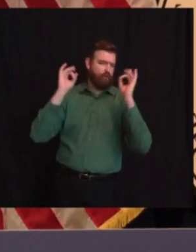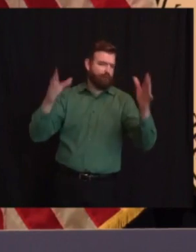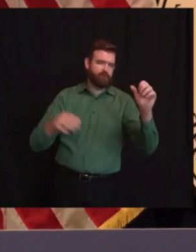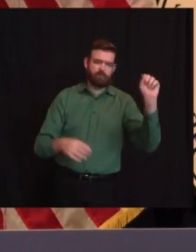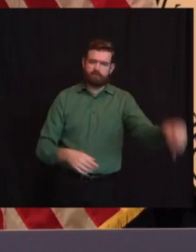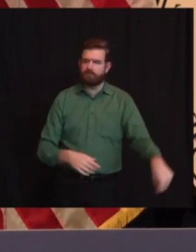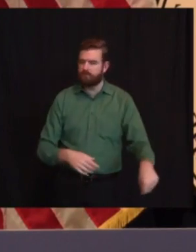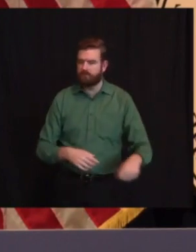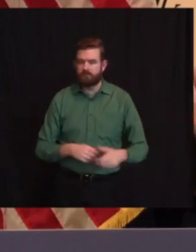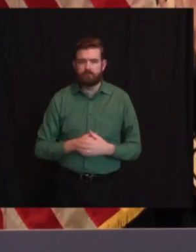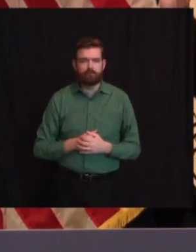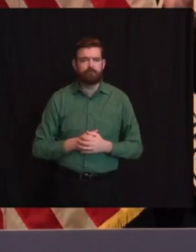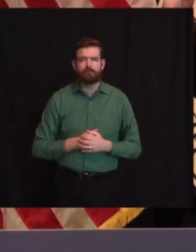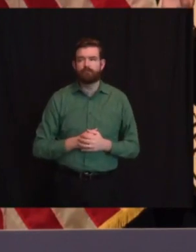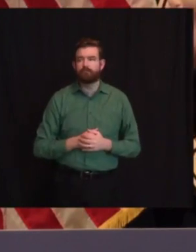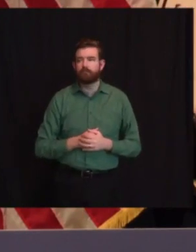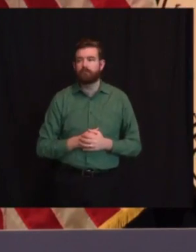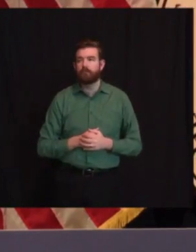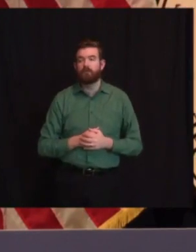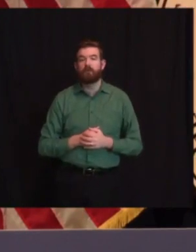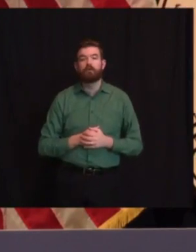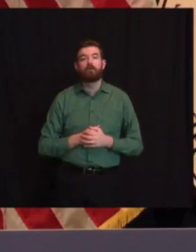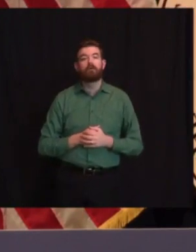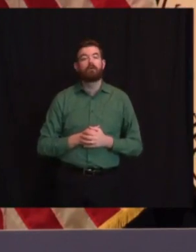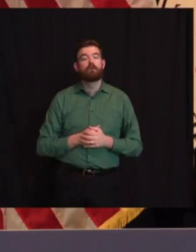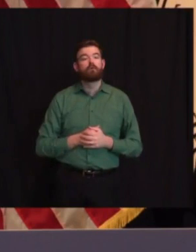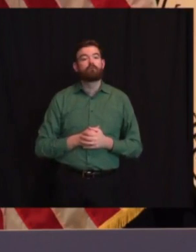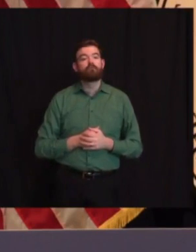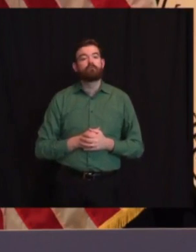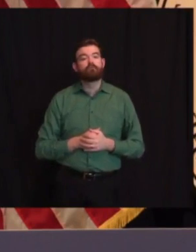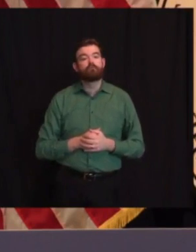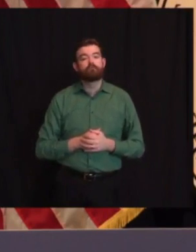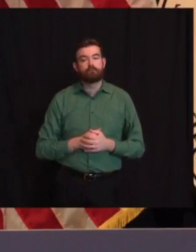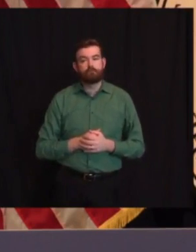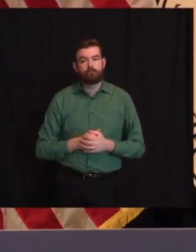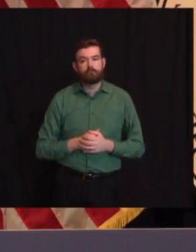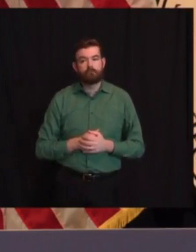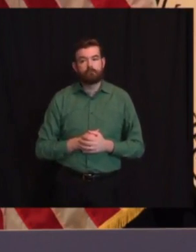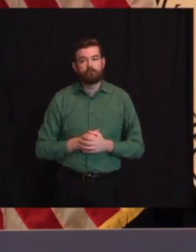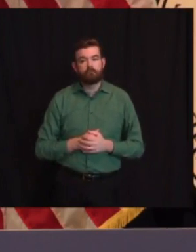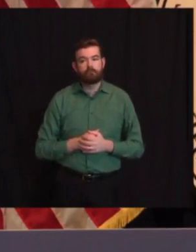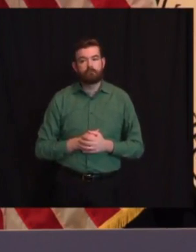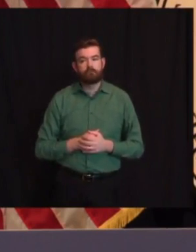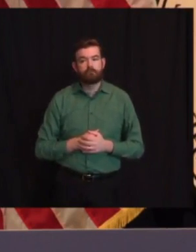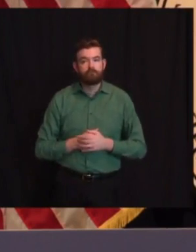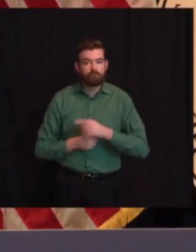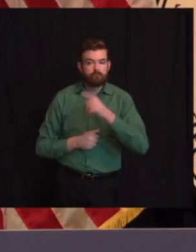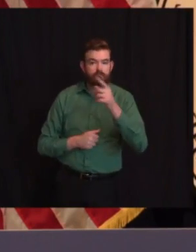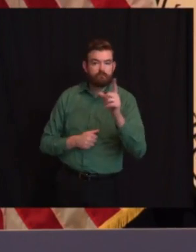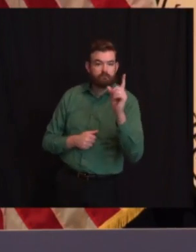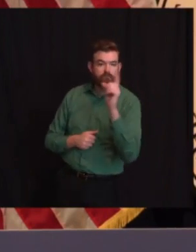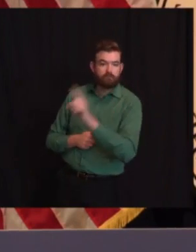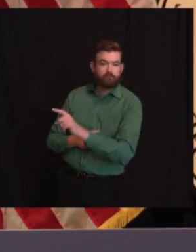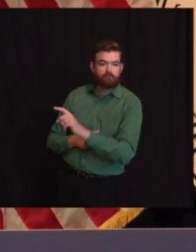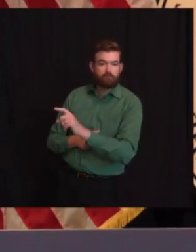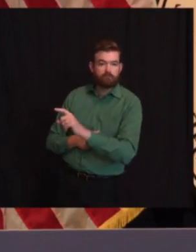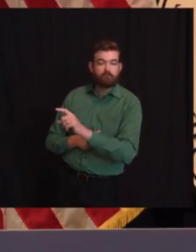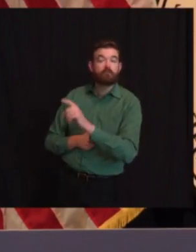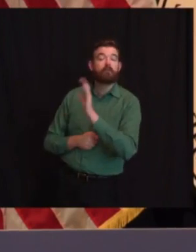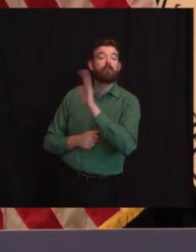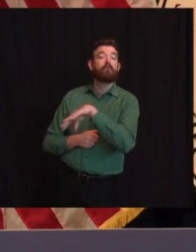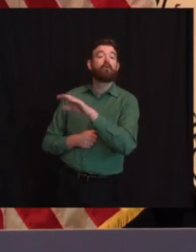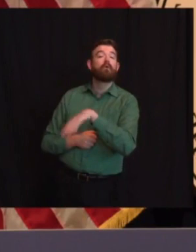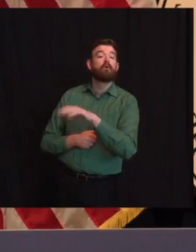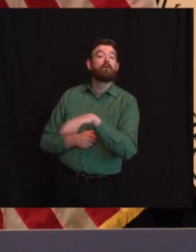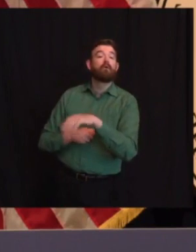Please keep. This is my fault, but keep your mask on. This is my bad. Thank you, Governor. The long-term care data on positive cases, has